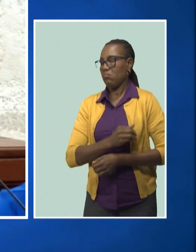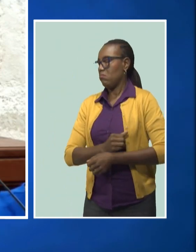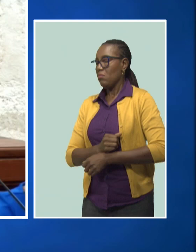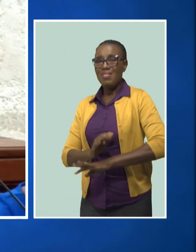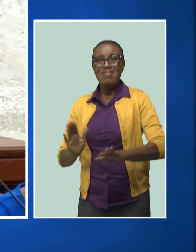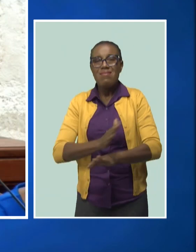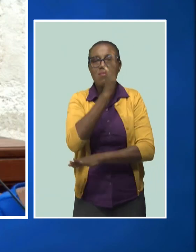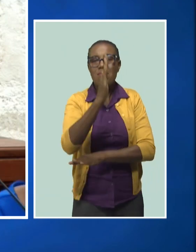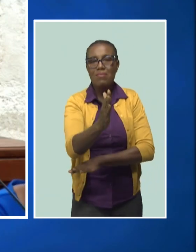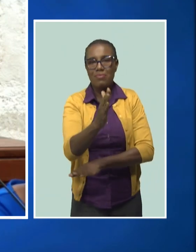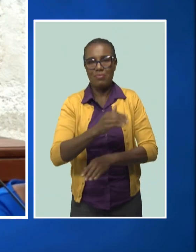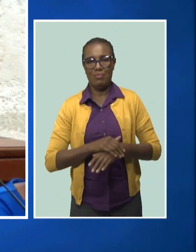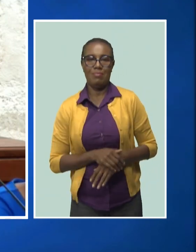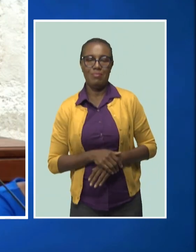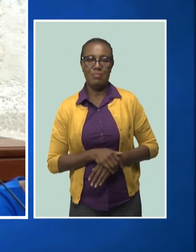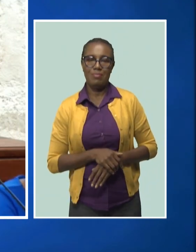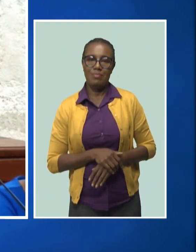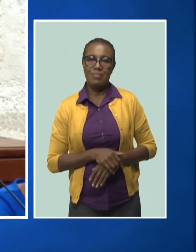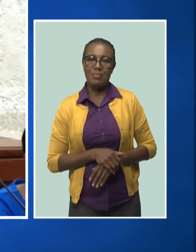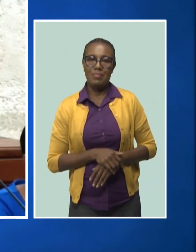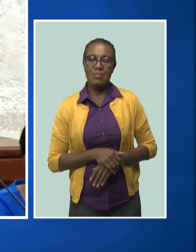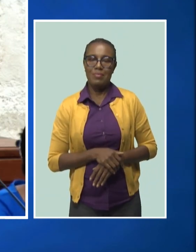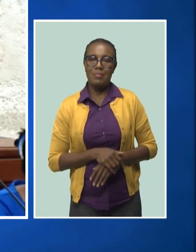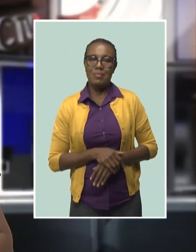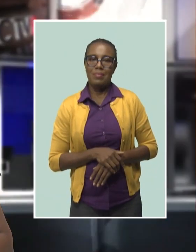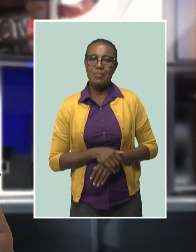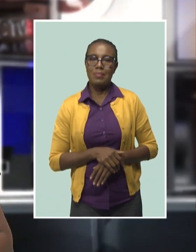people of St. Michael Northwest.